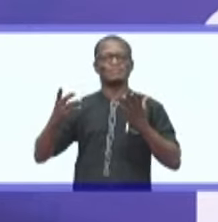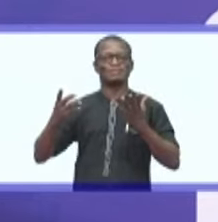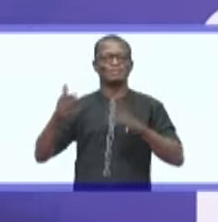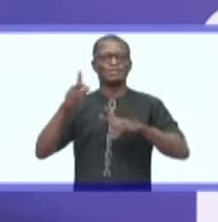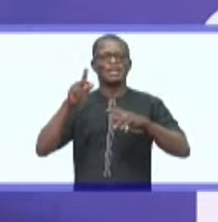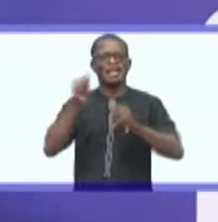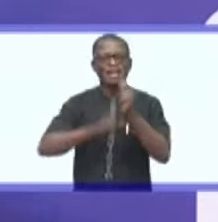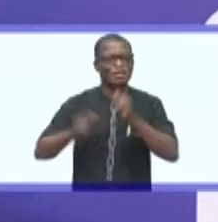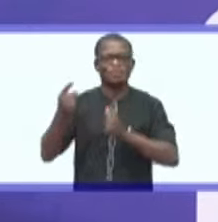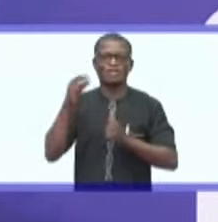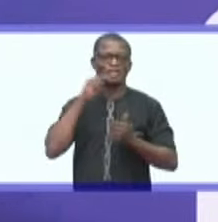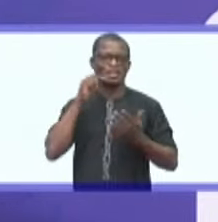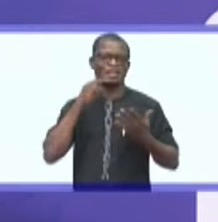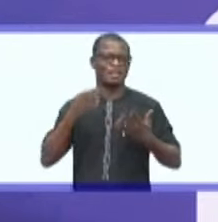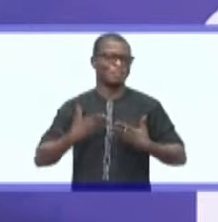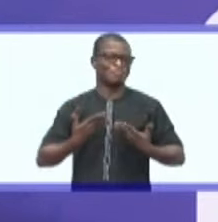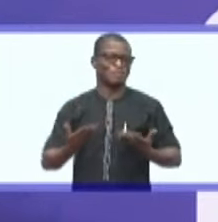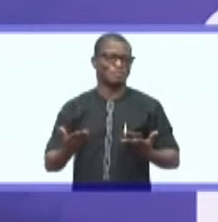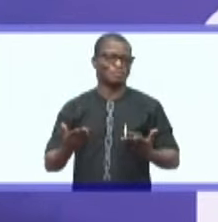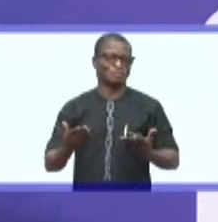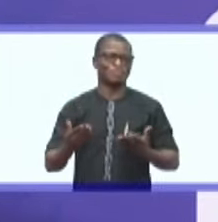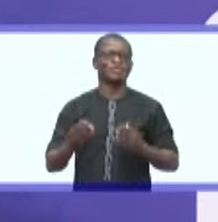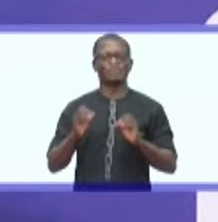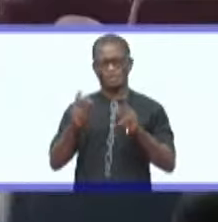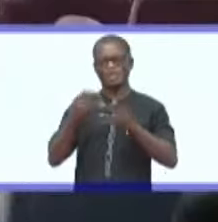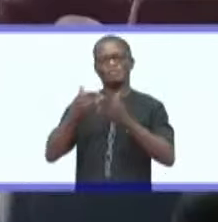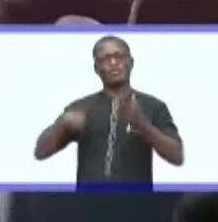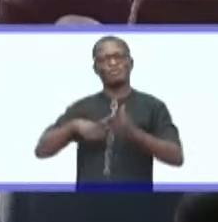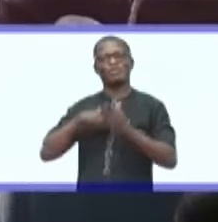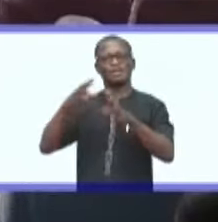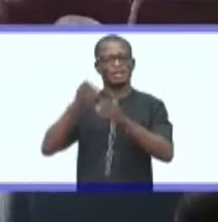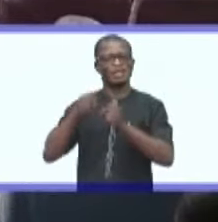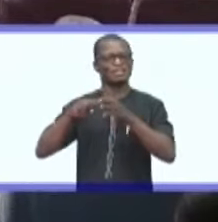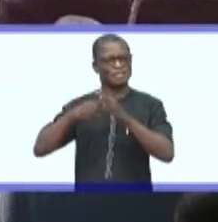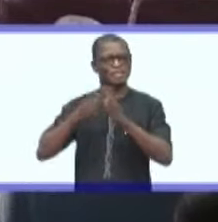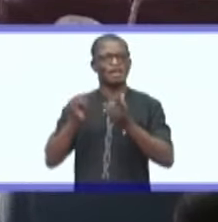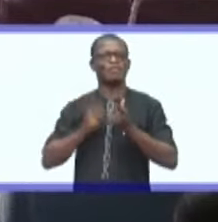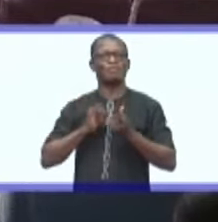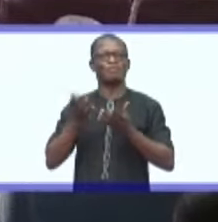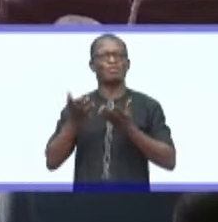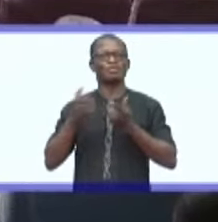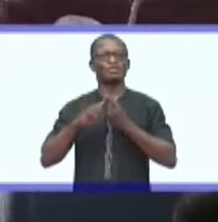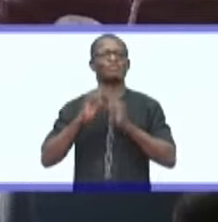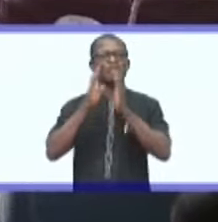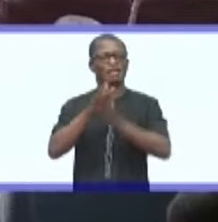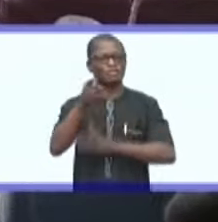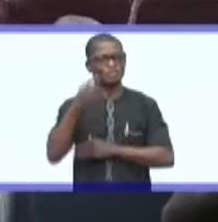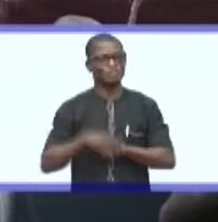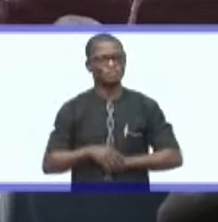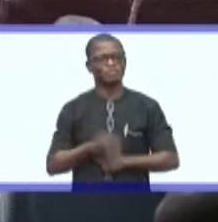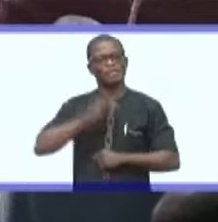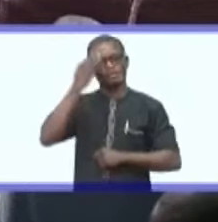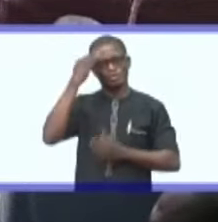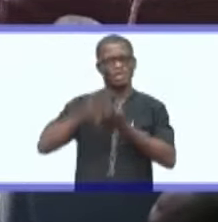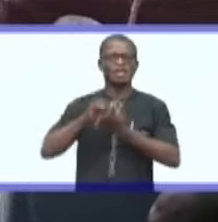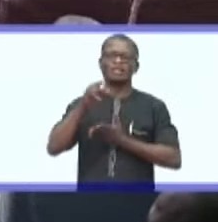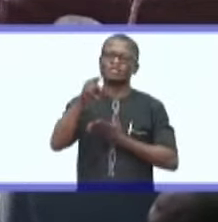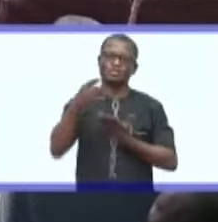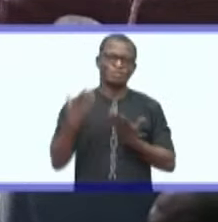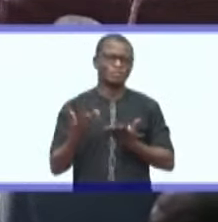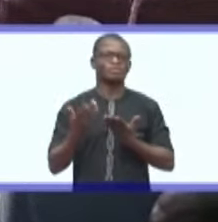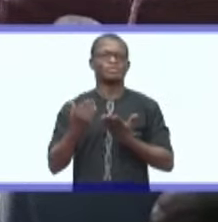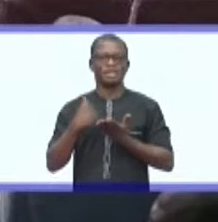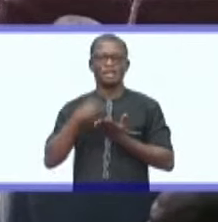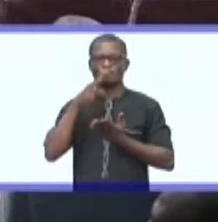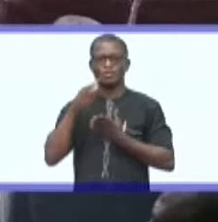Nigeria. Interesting. Before we get started, I also like to ask Mr. because I know you did a press